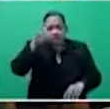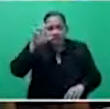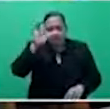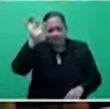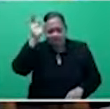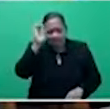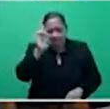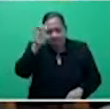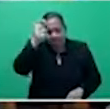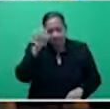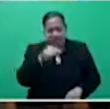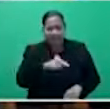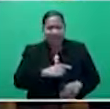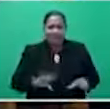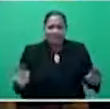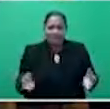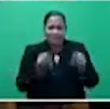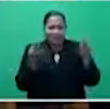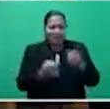them.